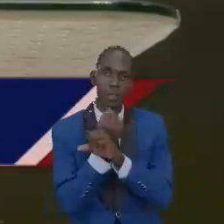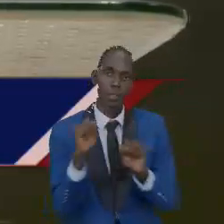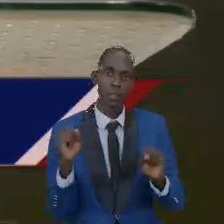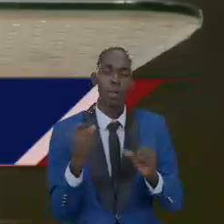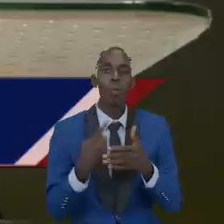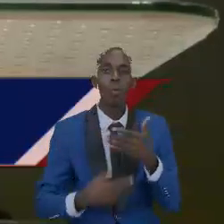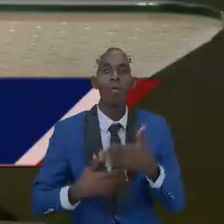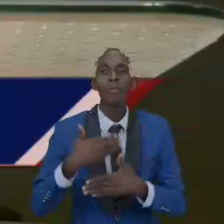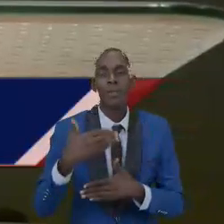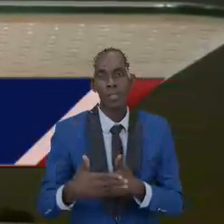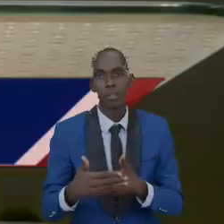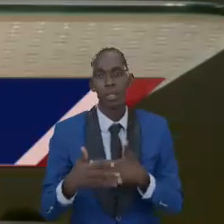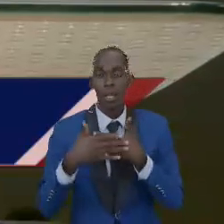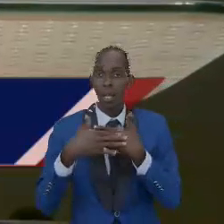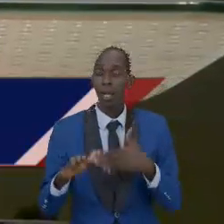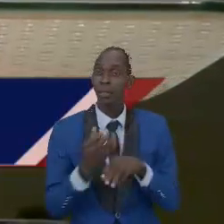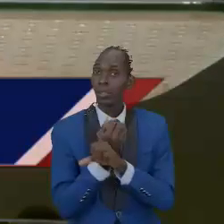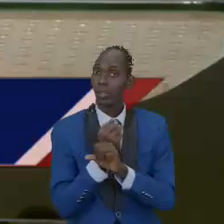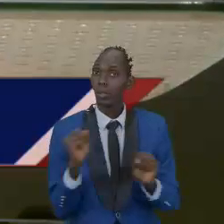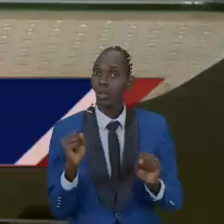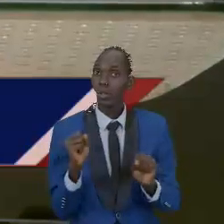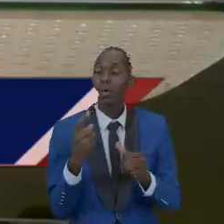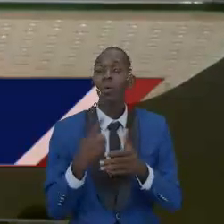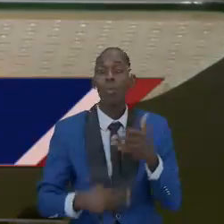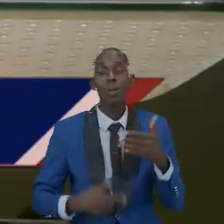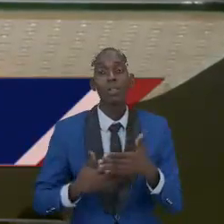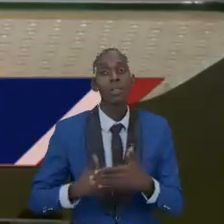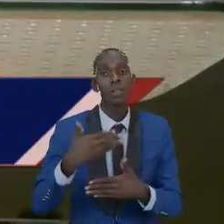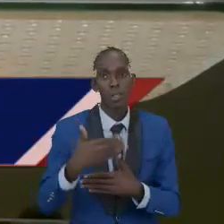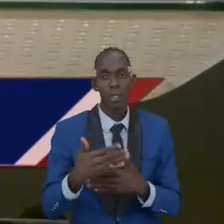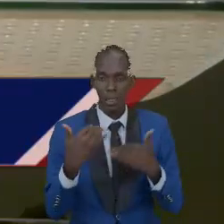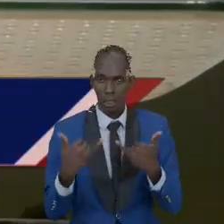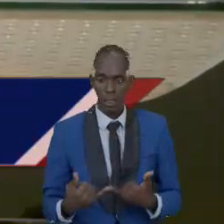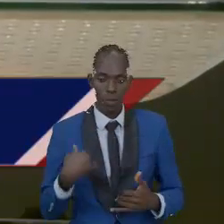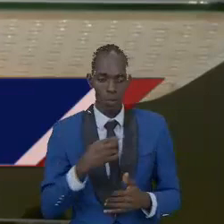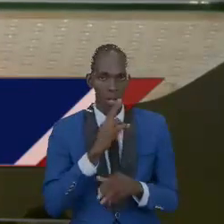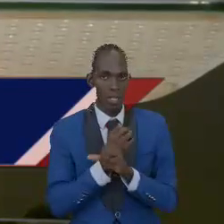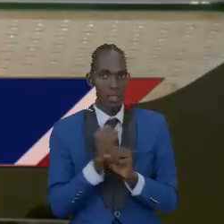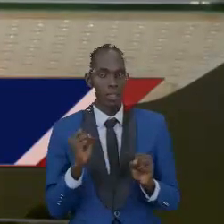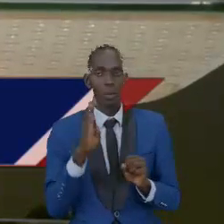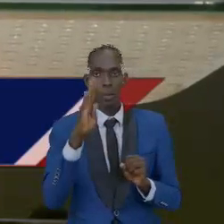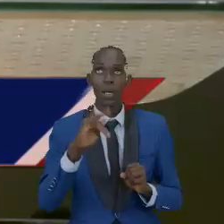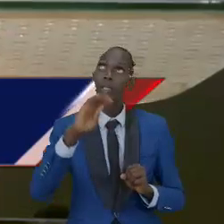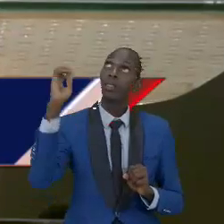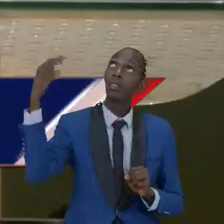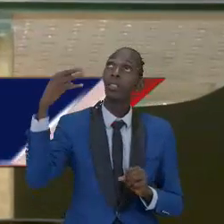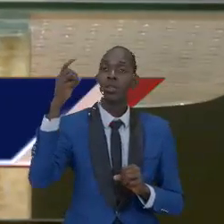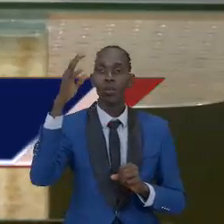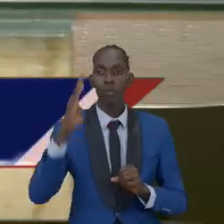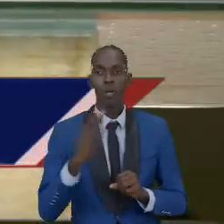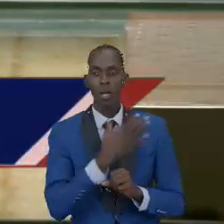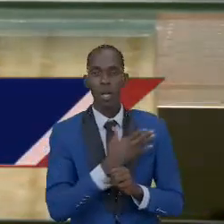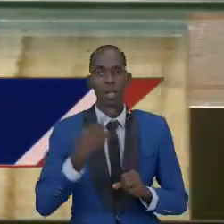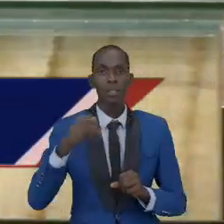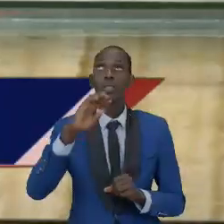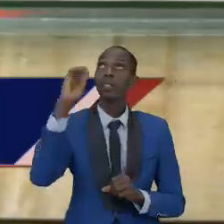what next? After justification, what next? Now we're saved by the grace of God, and the grace